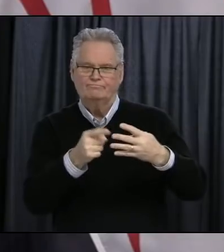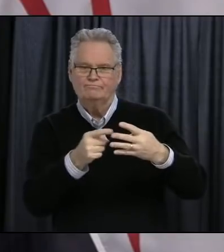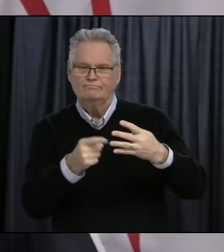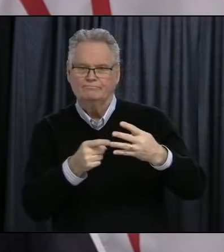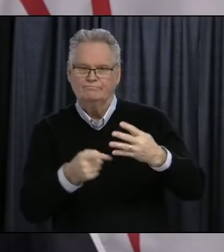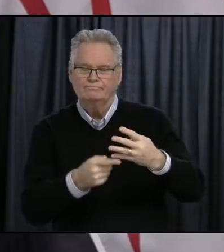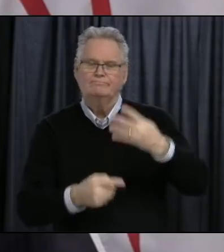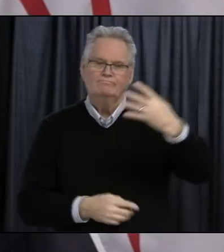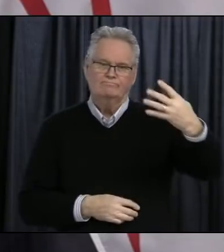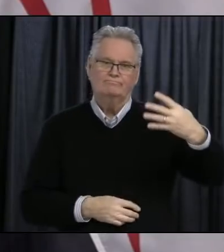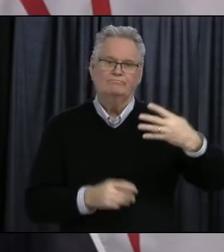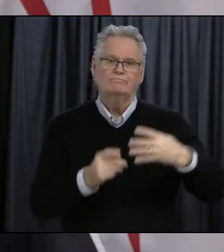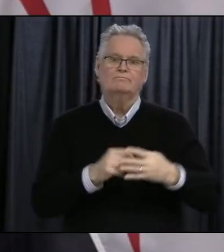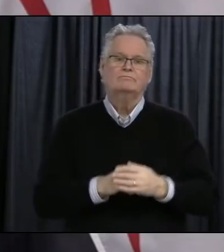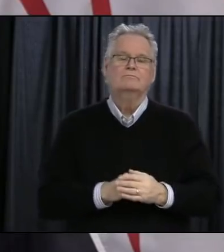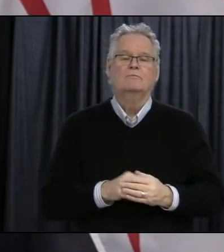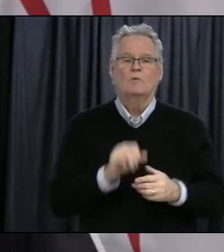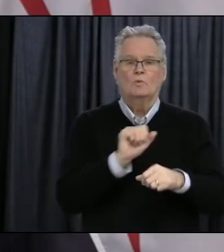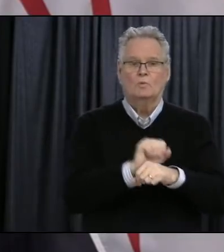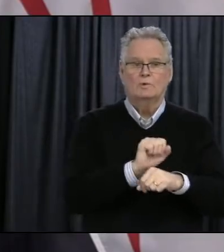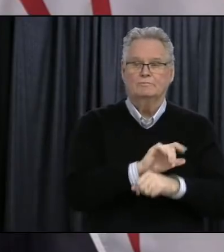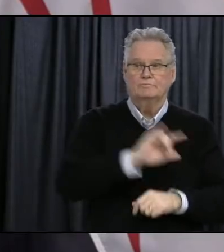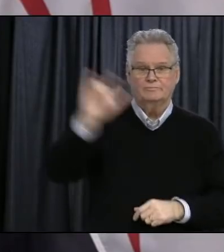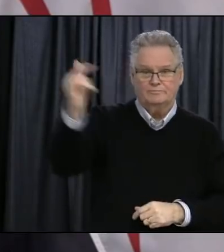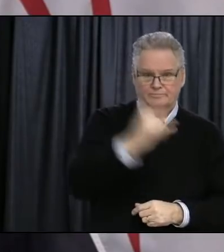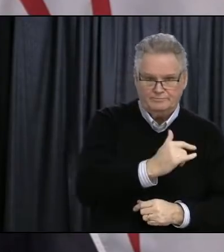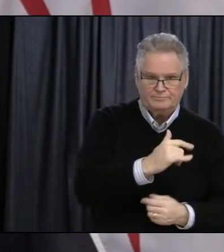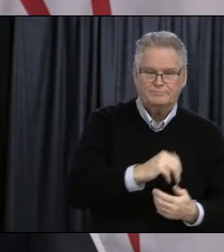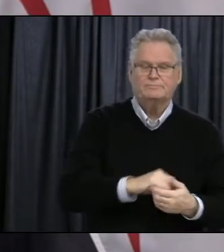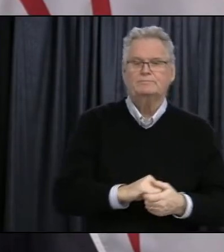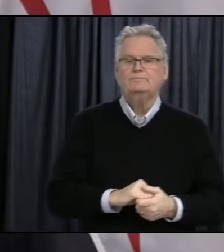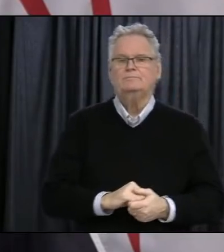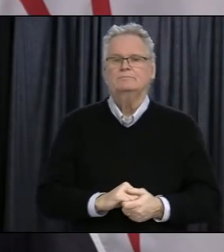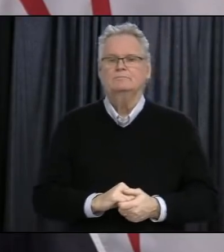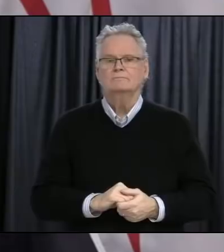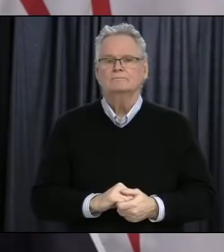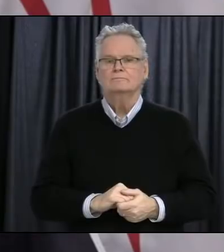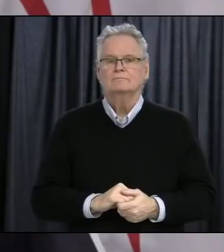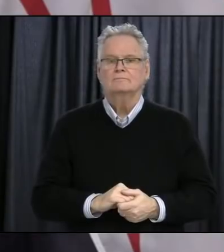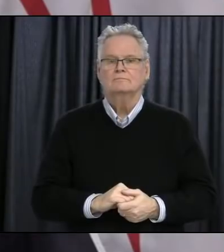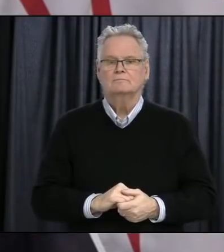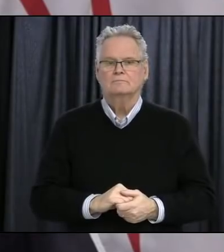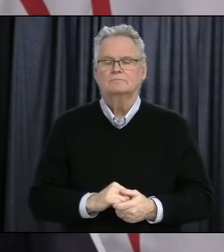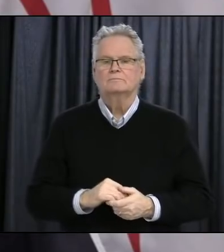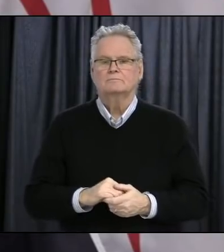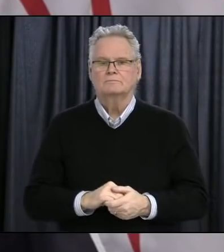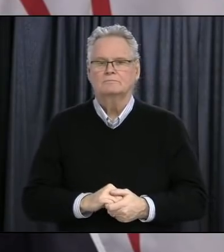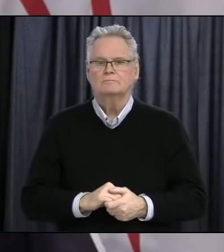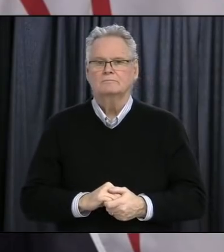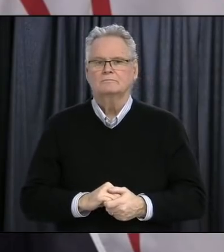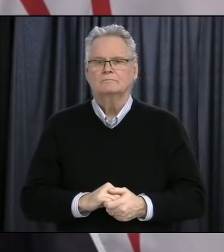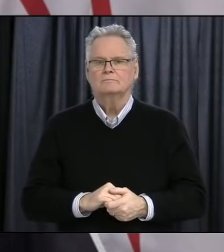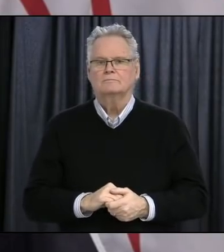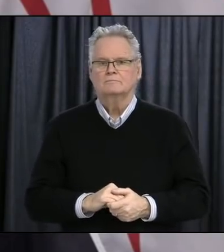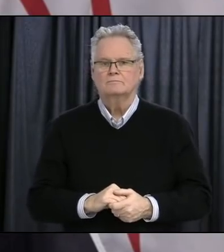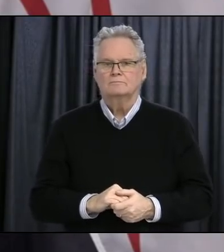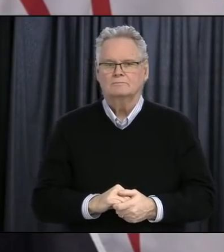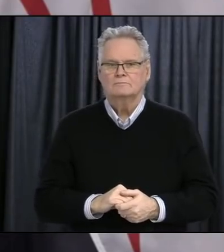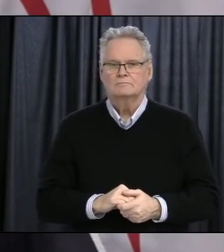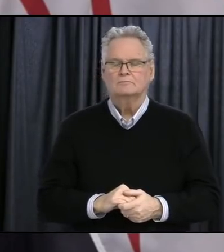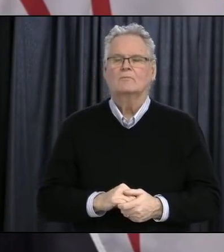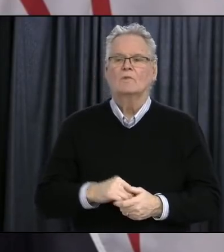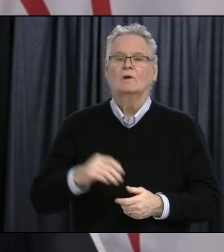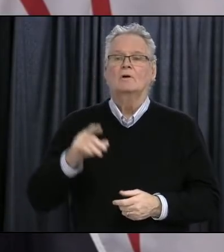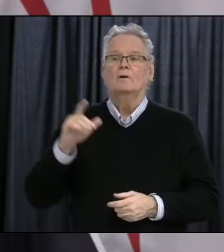province, rotational workers can book their COVID test through the online self-assessment and testing referral.